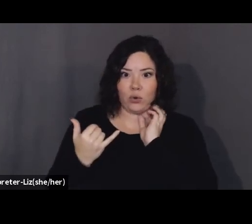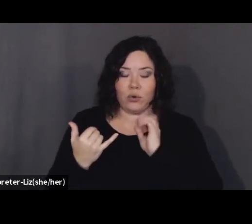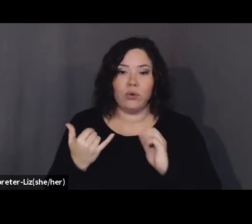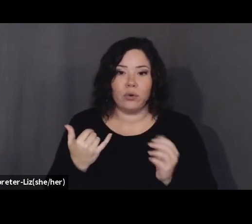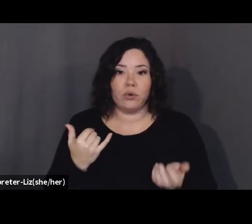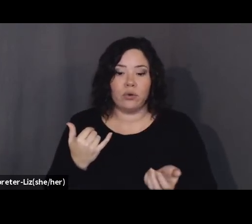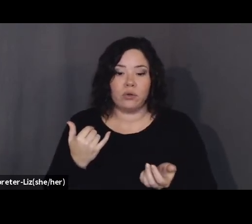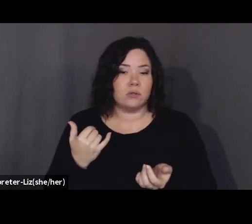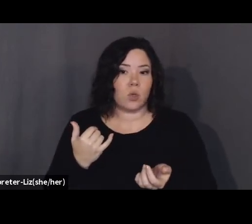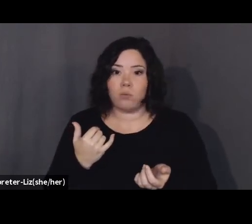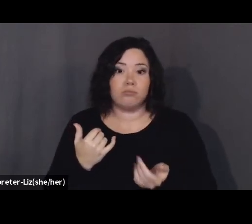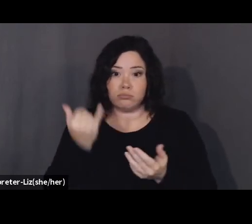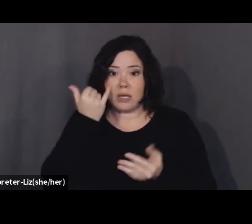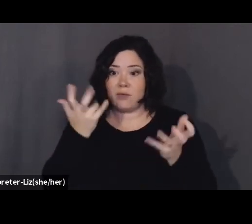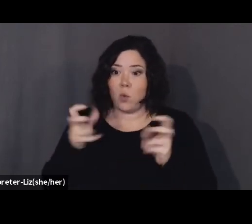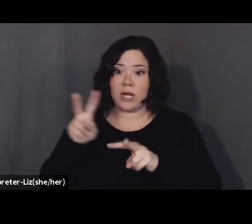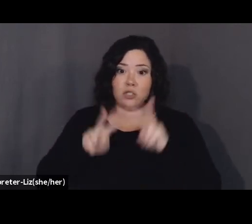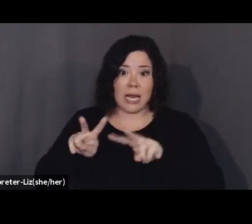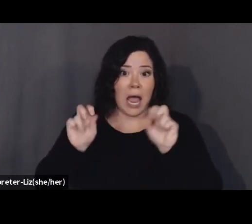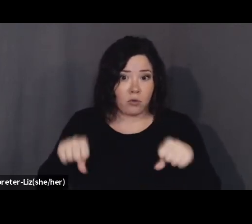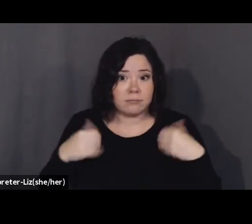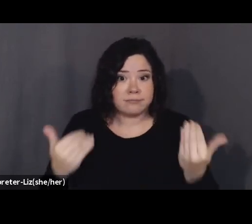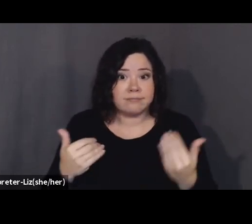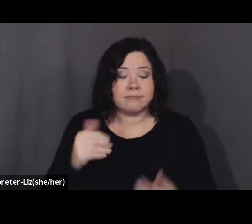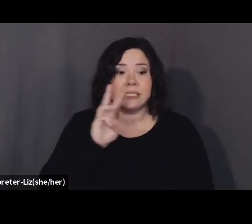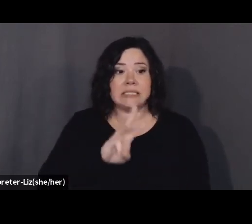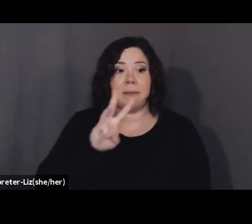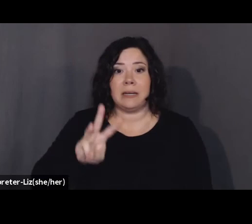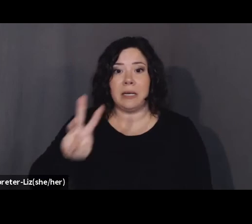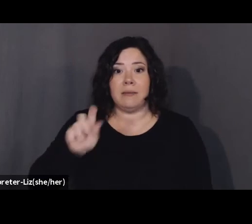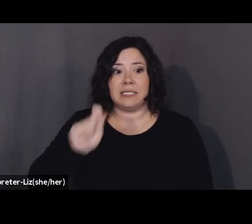folks to check it out. It's